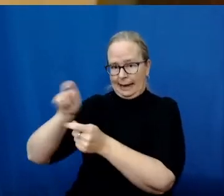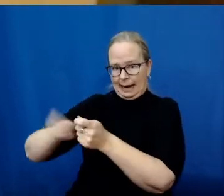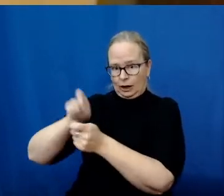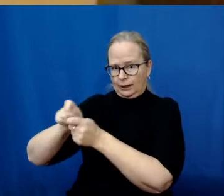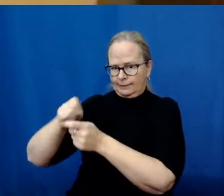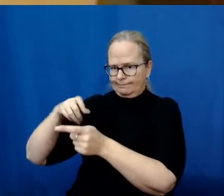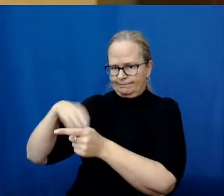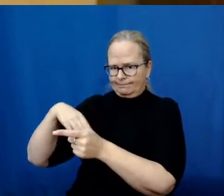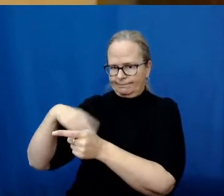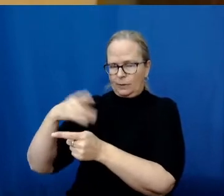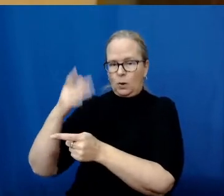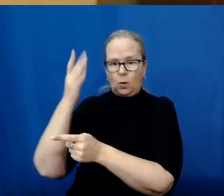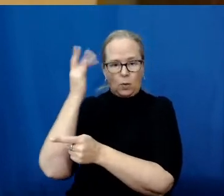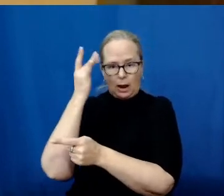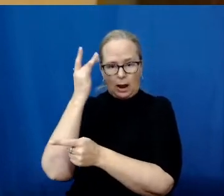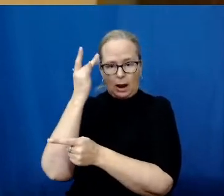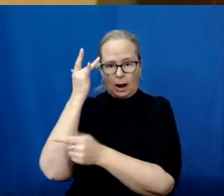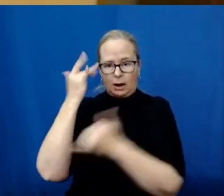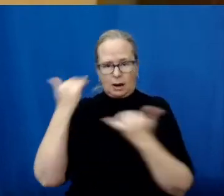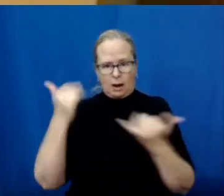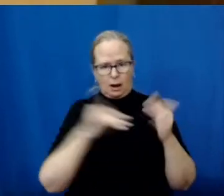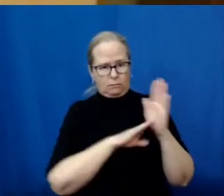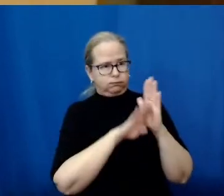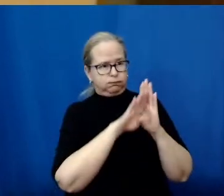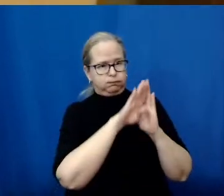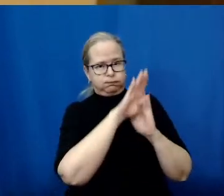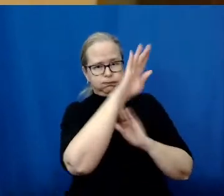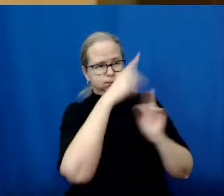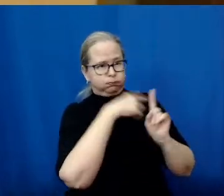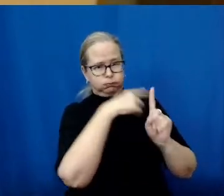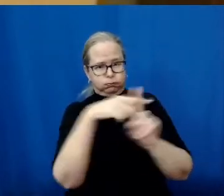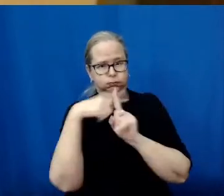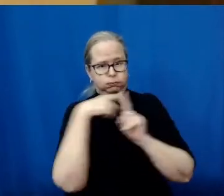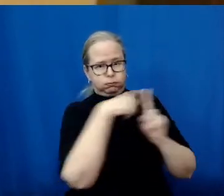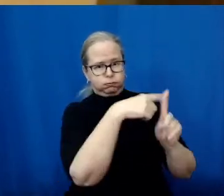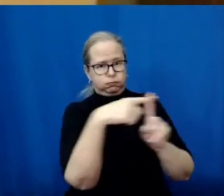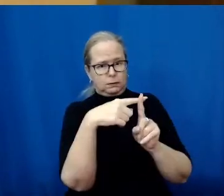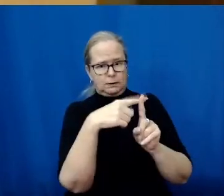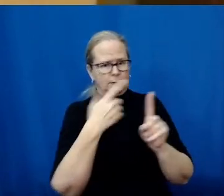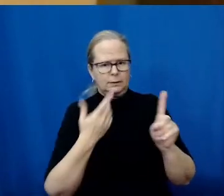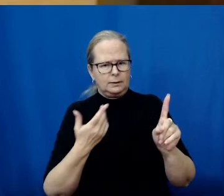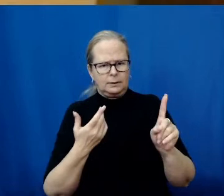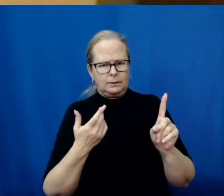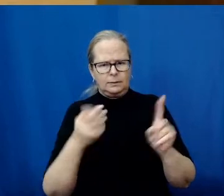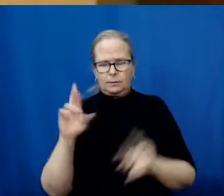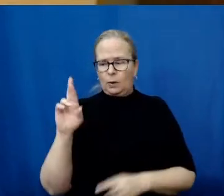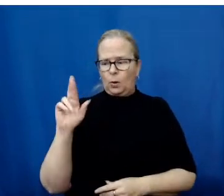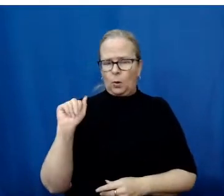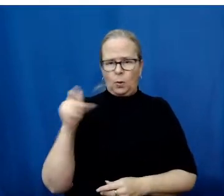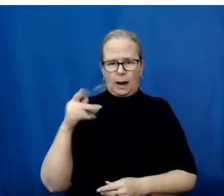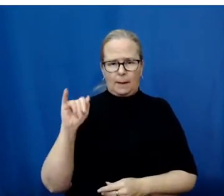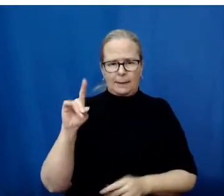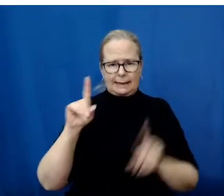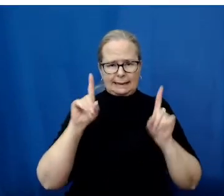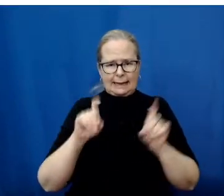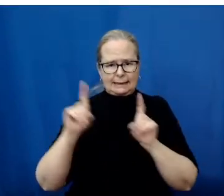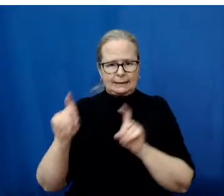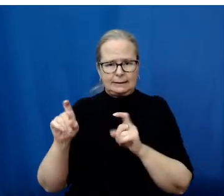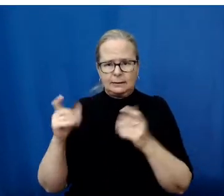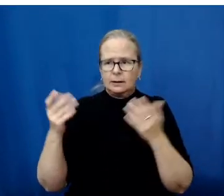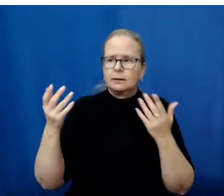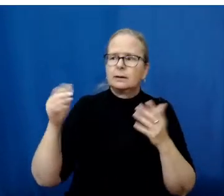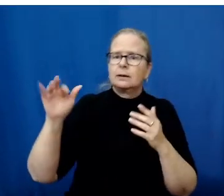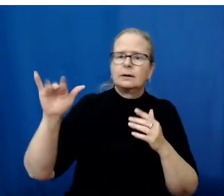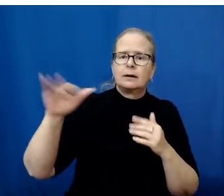there that are not being reported. But let's go through the numbers. Why don't you throw up the slides? So today,